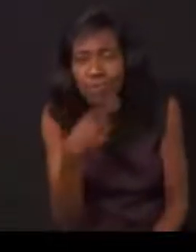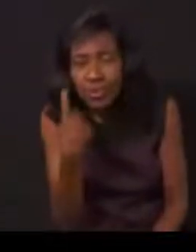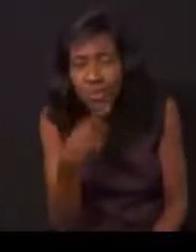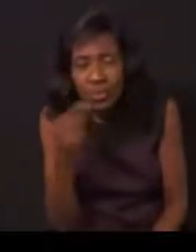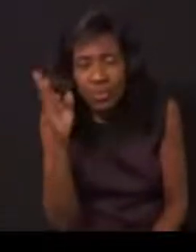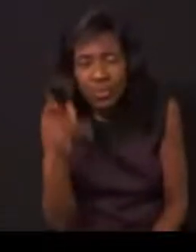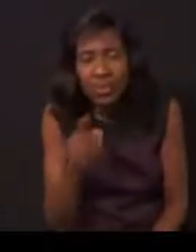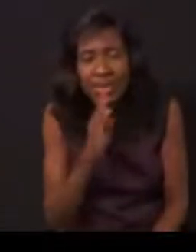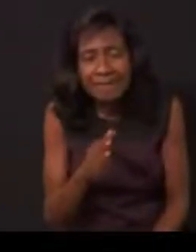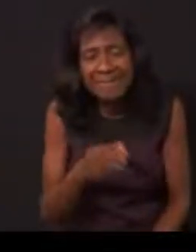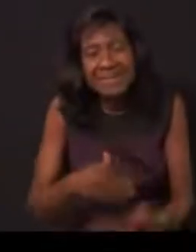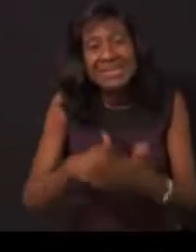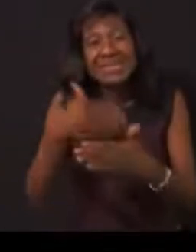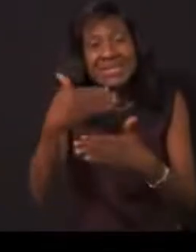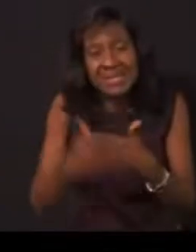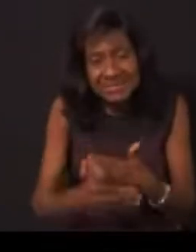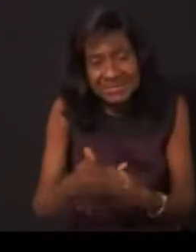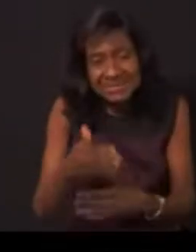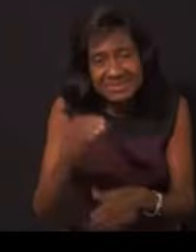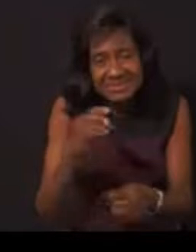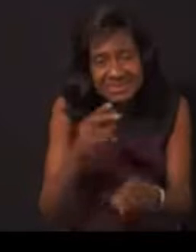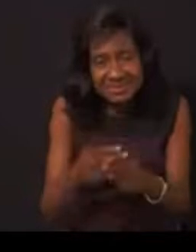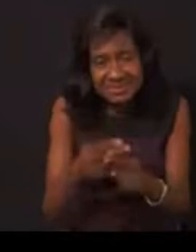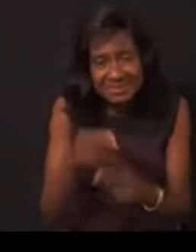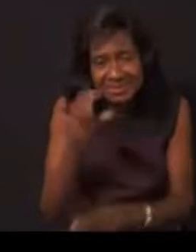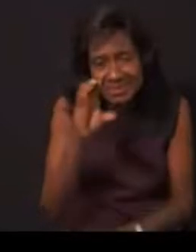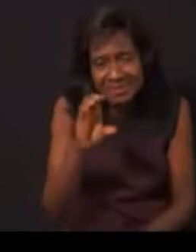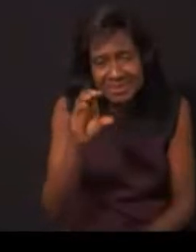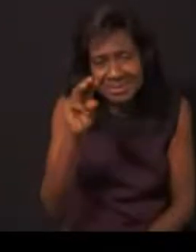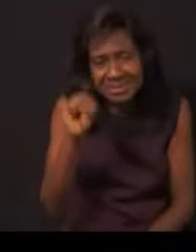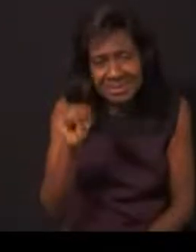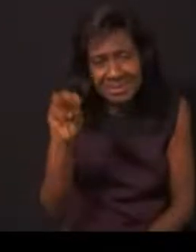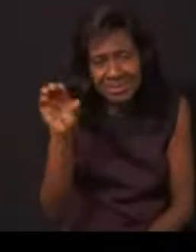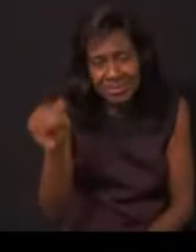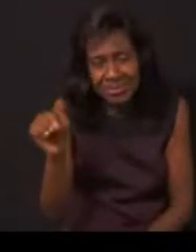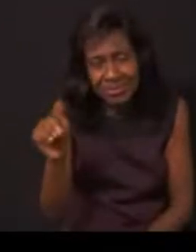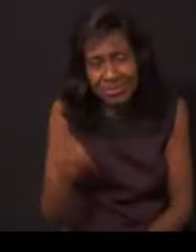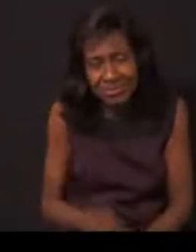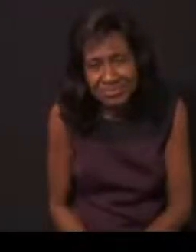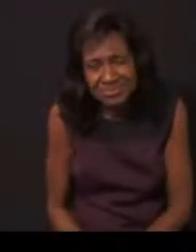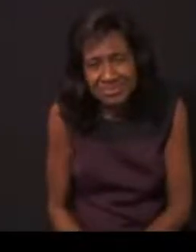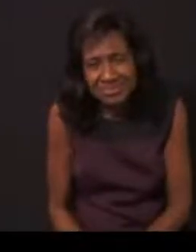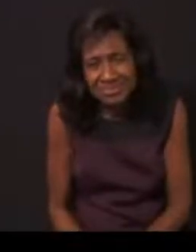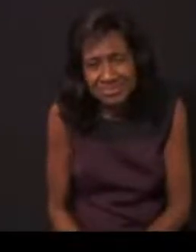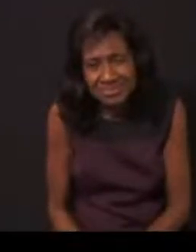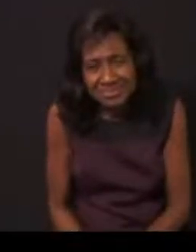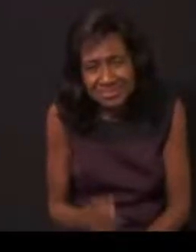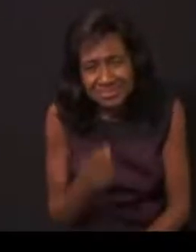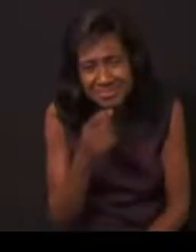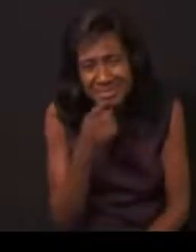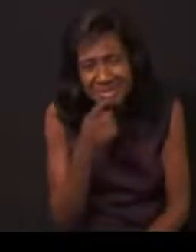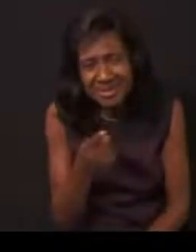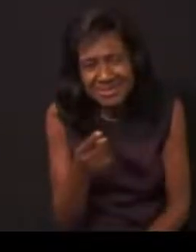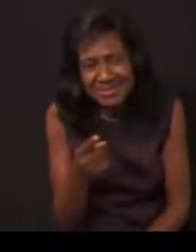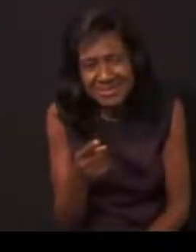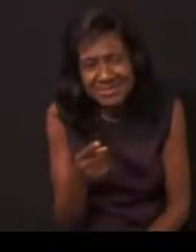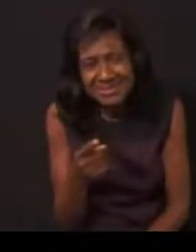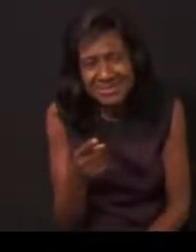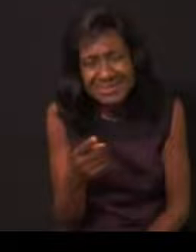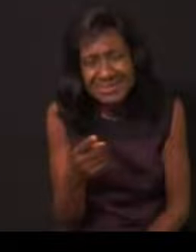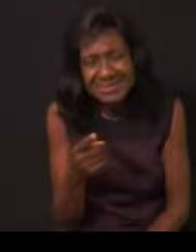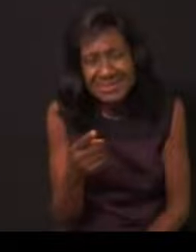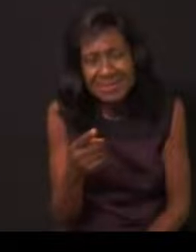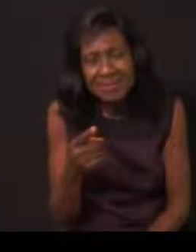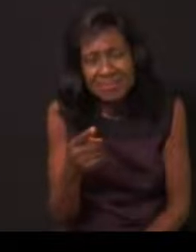could have been announced and I could have missed it, so I apologize. No announcement has been made. I don't even think Dr. Lee has officially said his adieu, but we